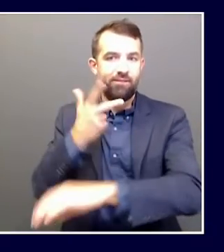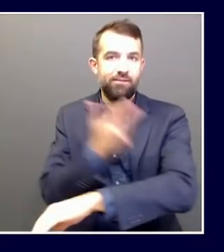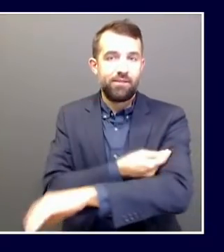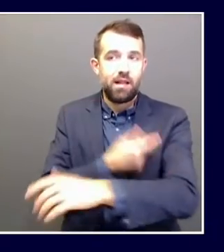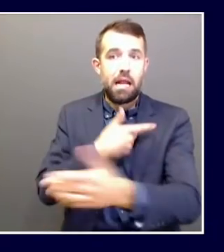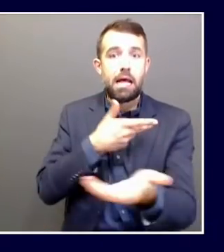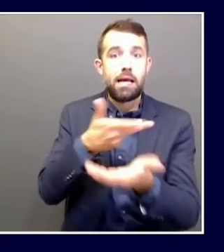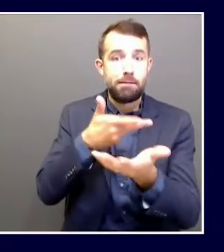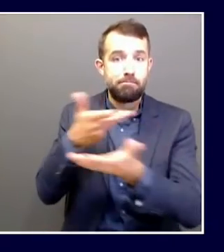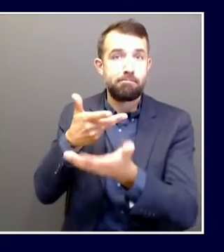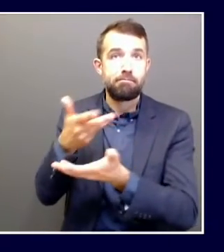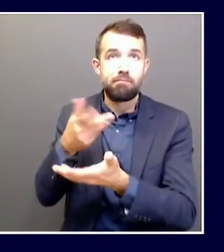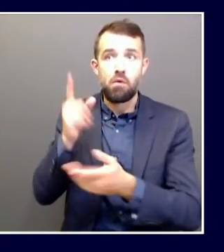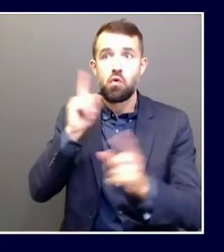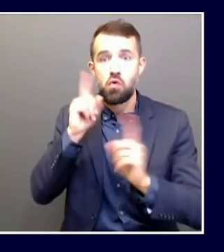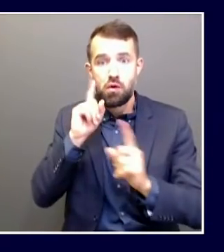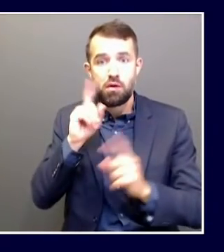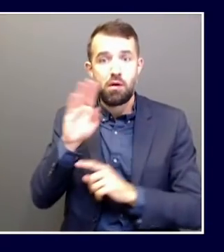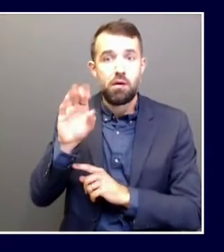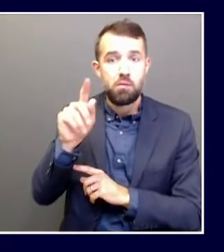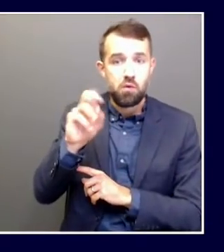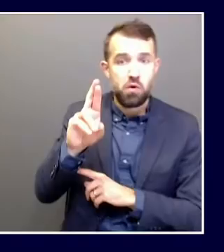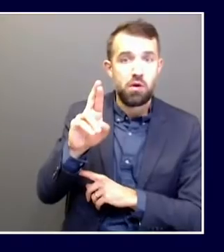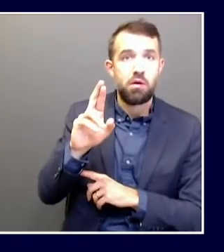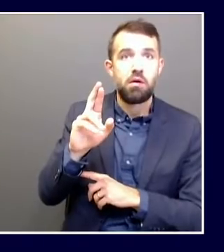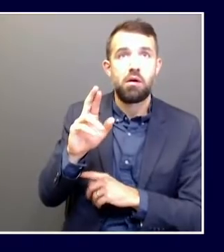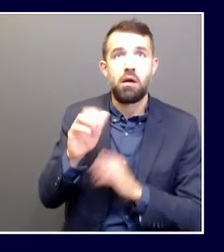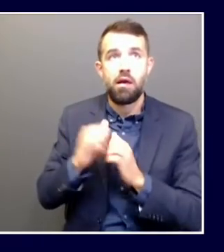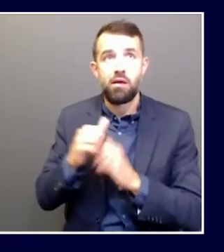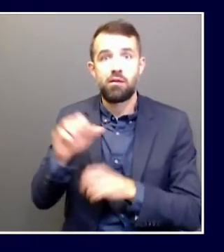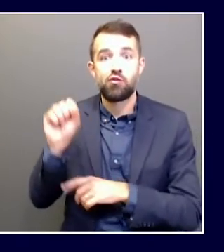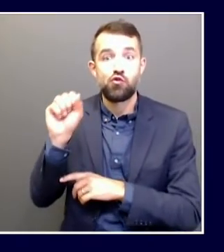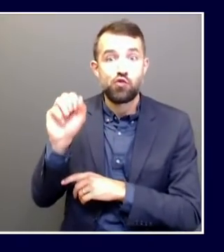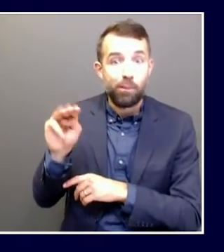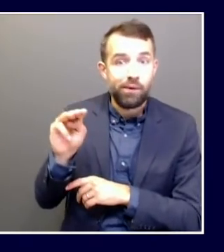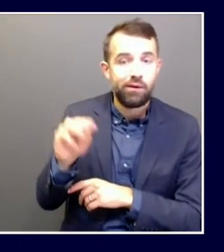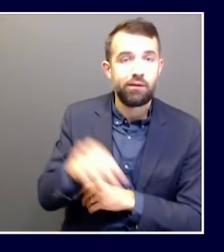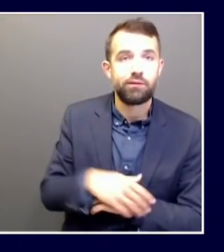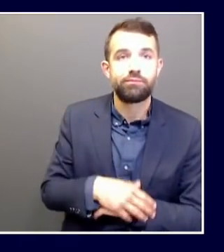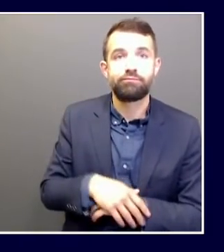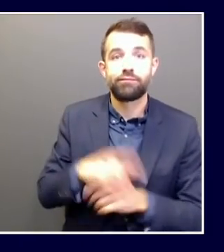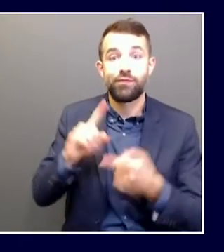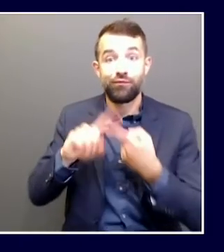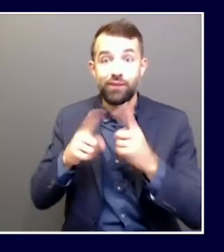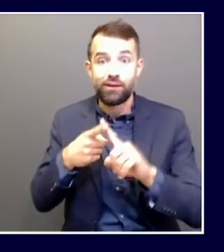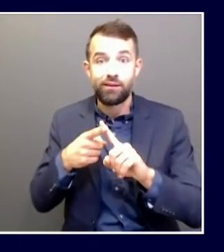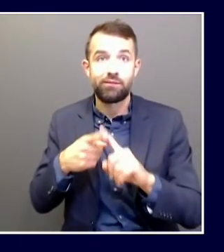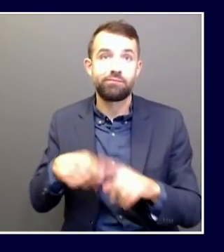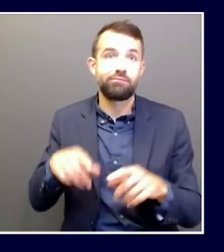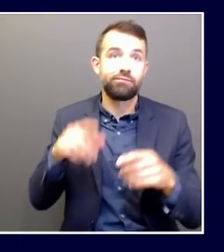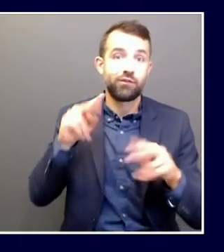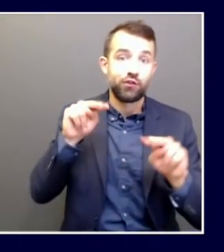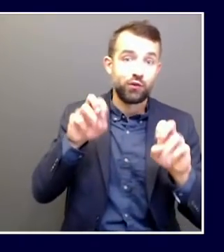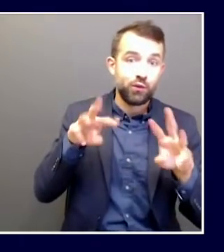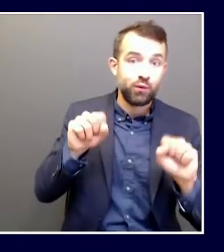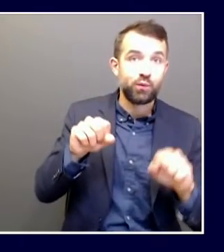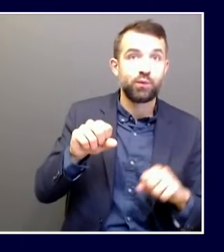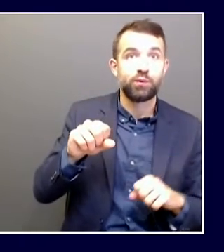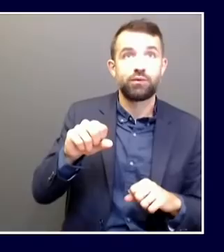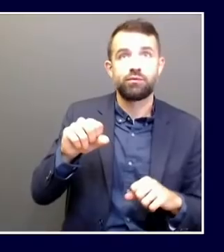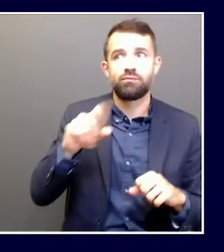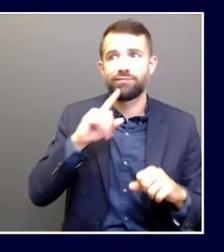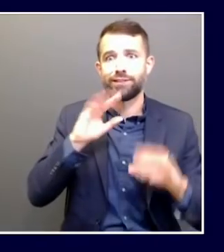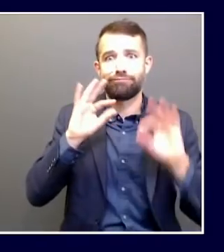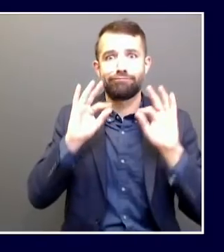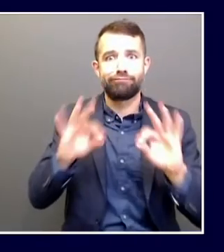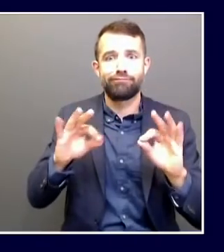about boosters from social media, their friends, and traditional media, which I was pleased with. They were eager to get their booster